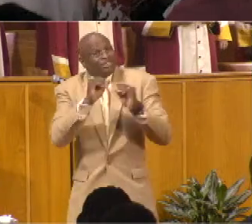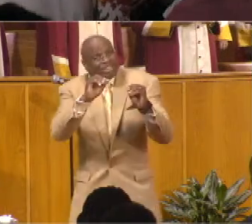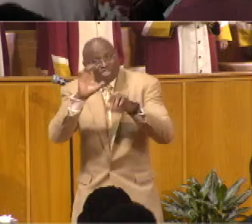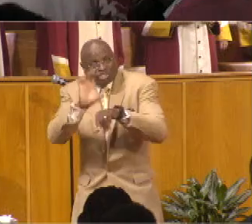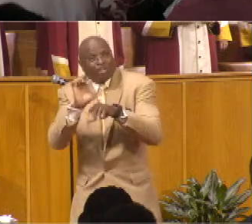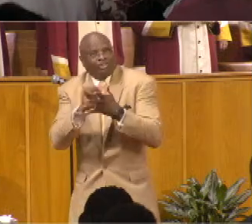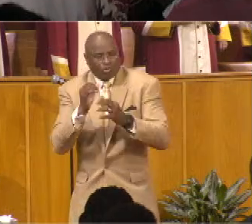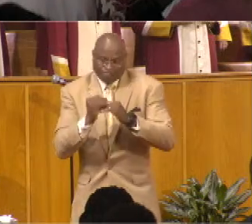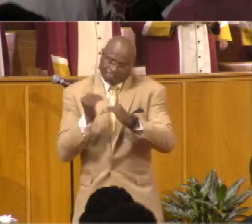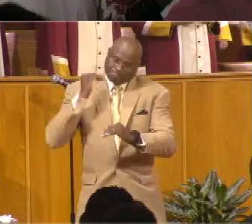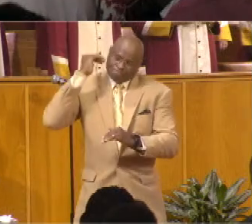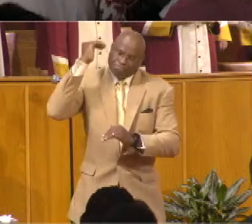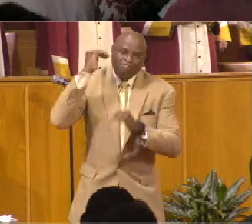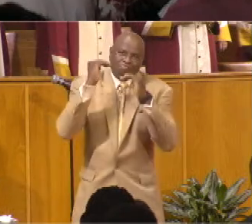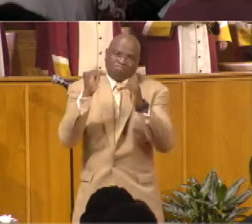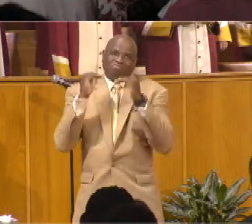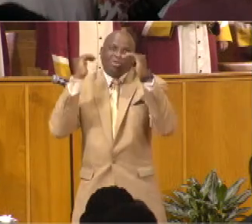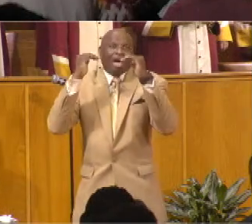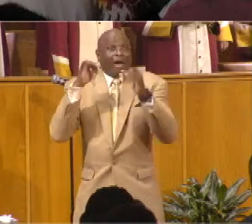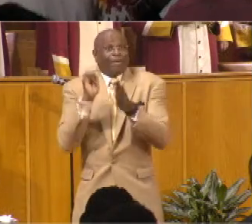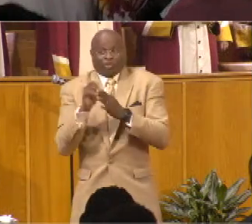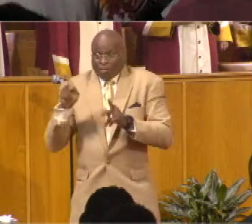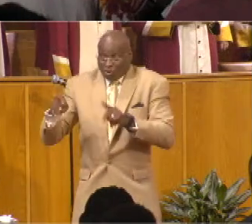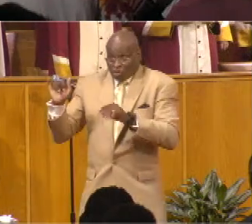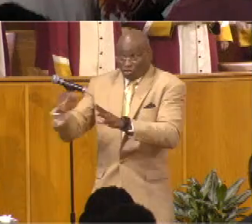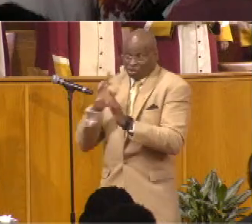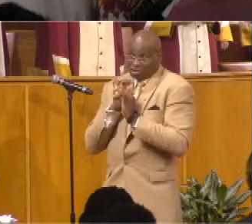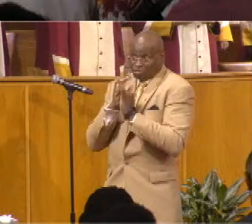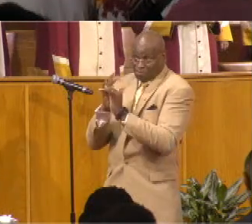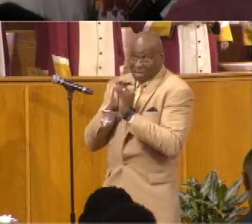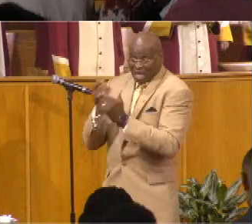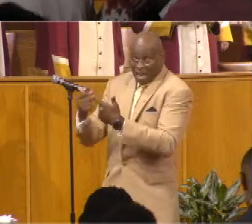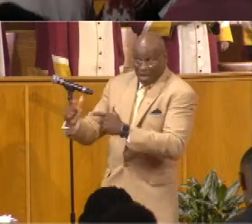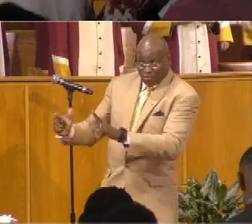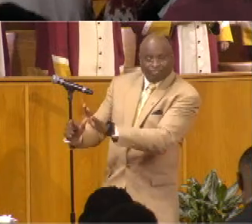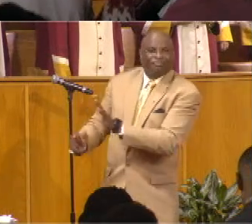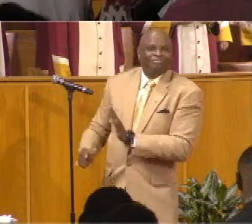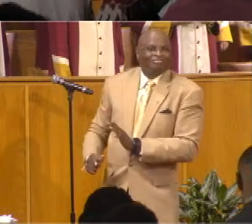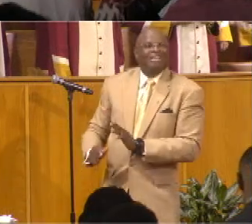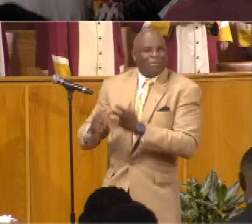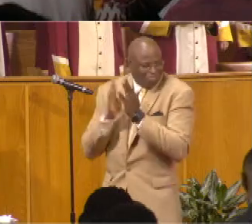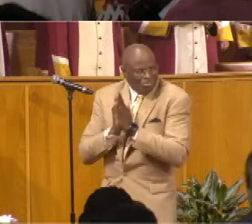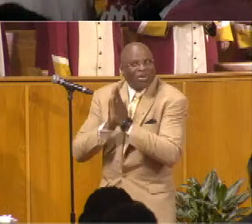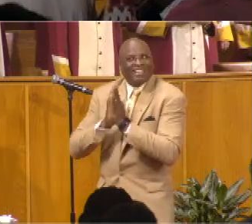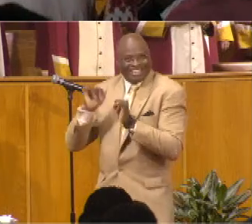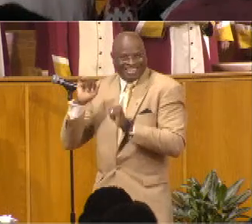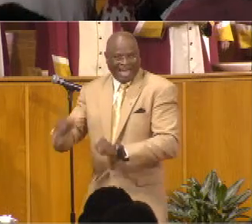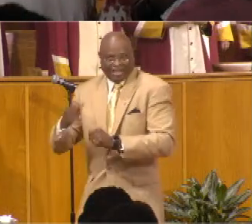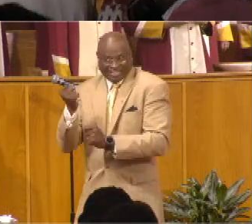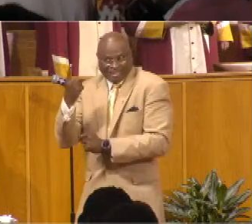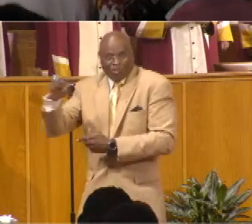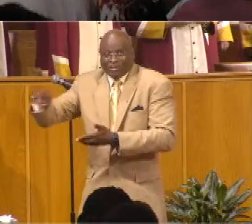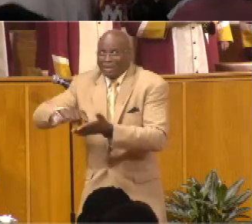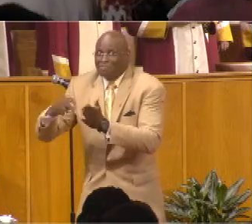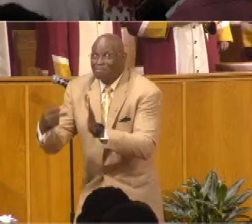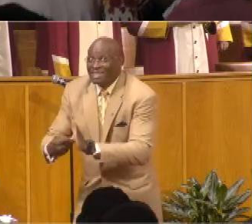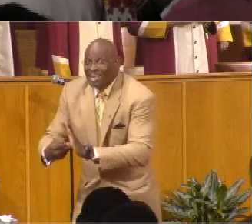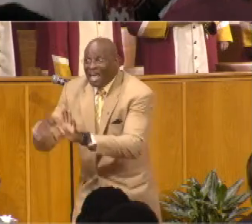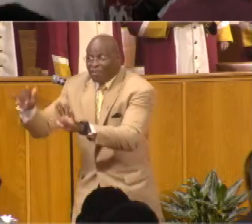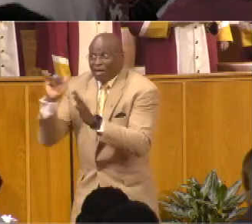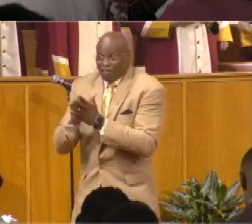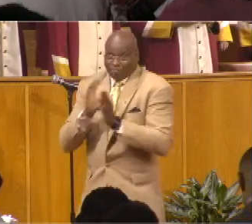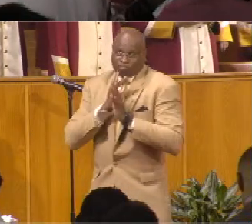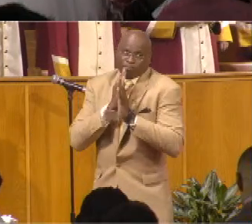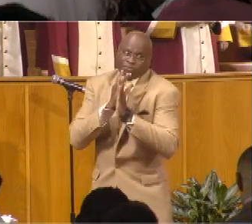seek to excel. Therefore, let him who speaks in a tongue pray that he may interpret. For if I pray